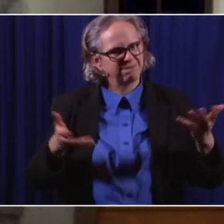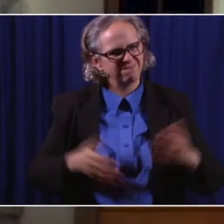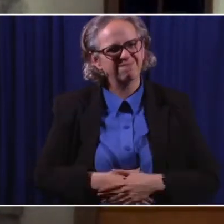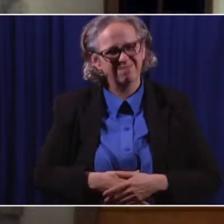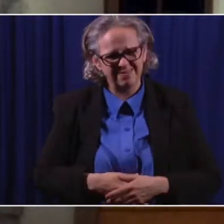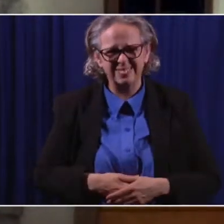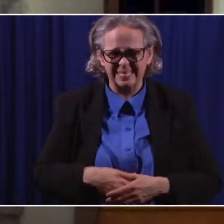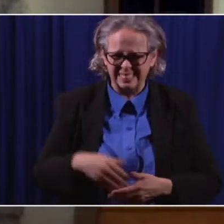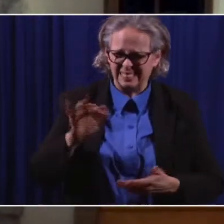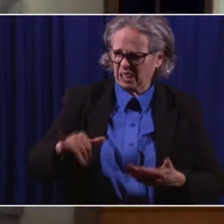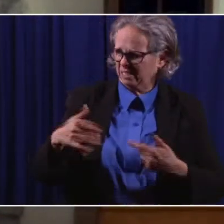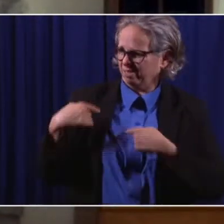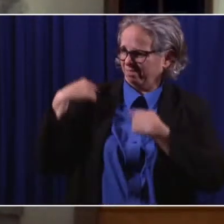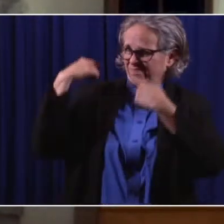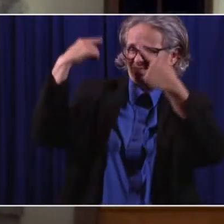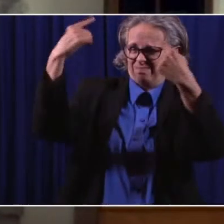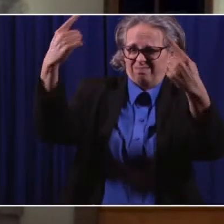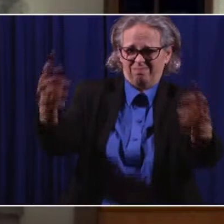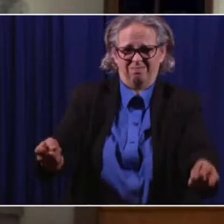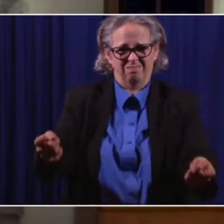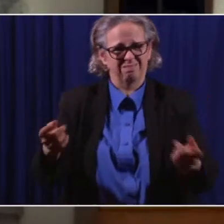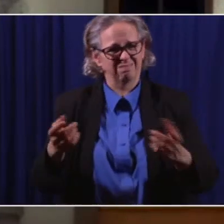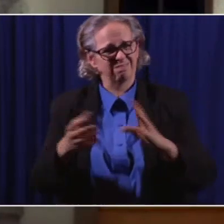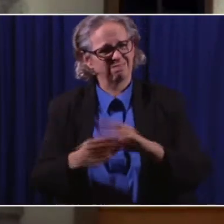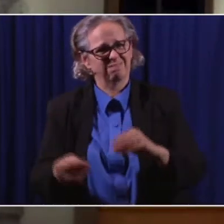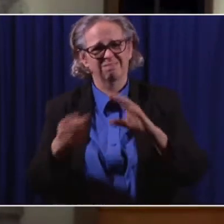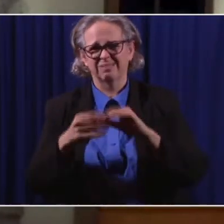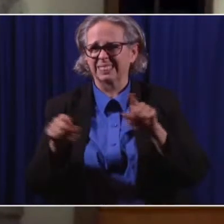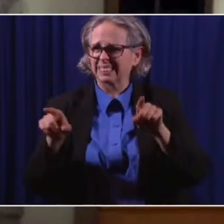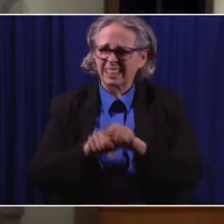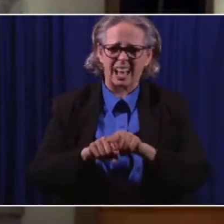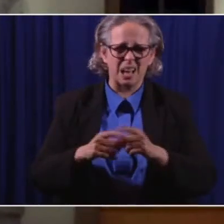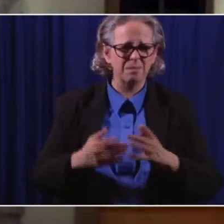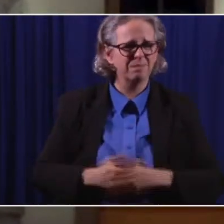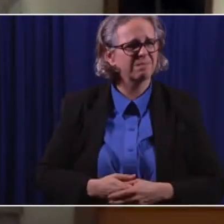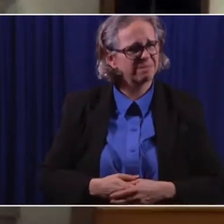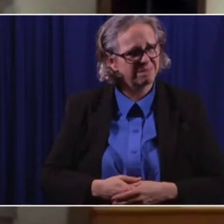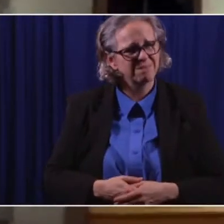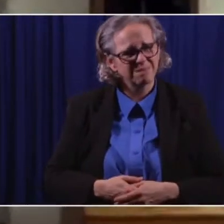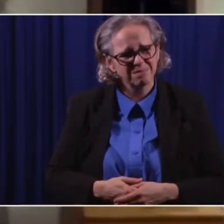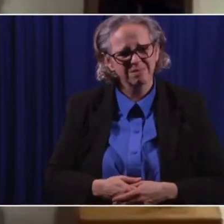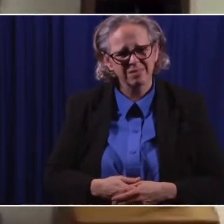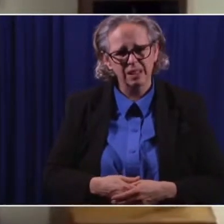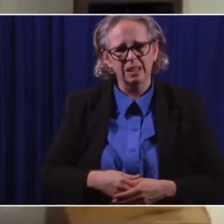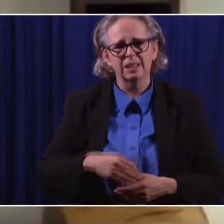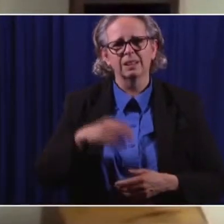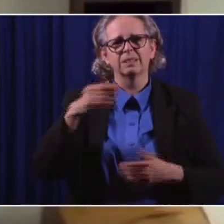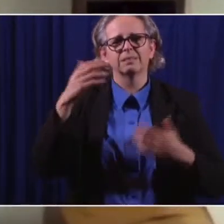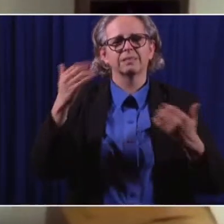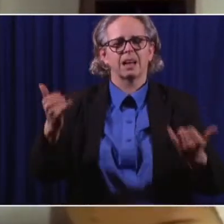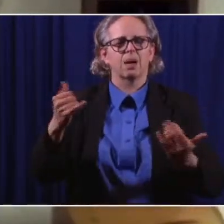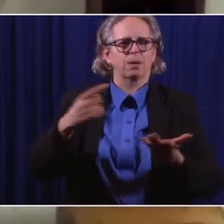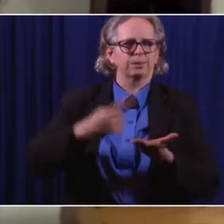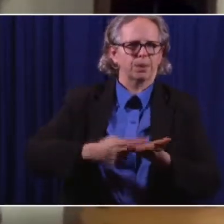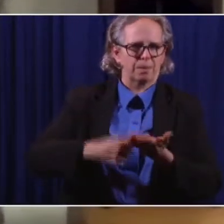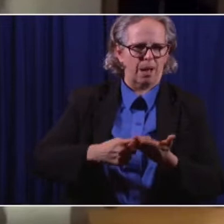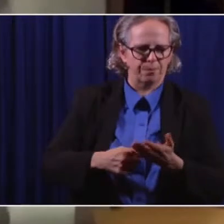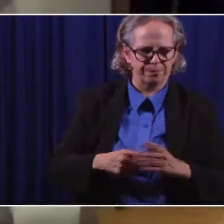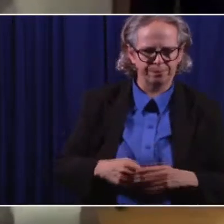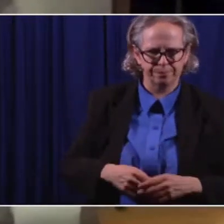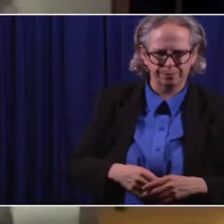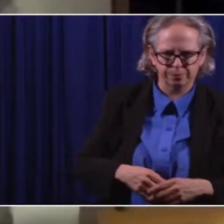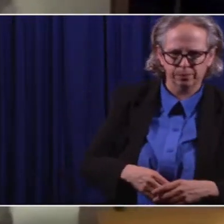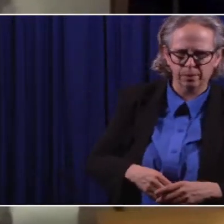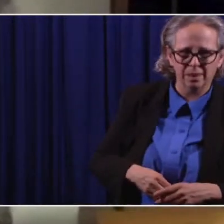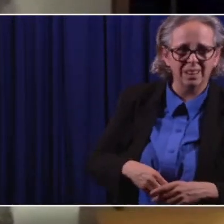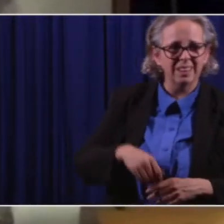to another topic. Nearly 3 years ago, as Ohio's Attorney General, we